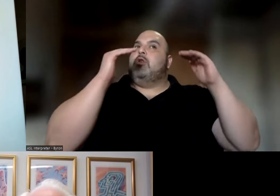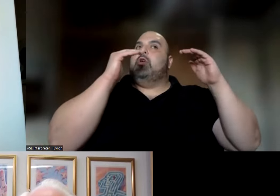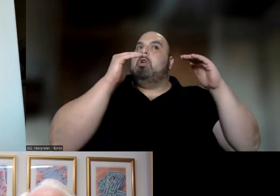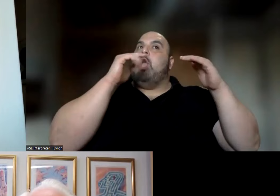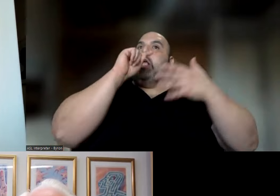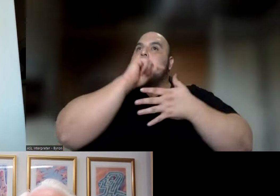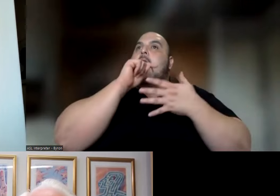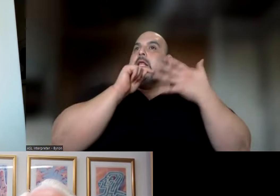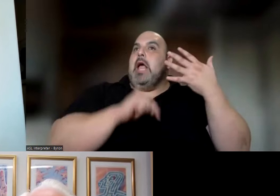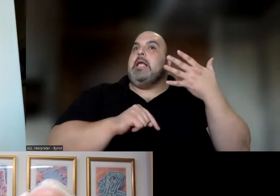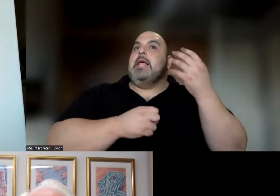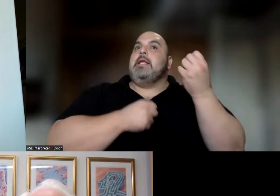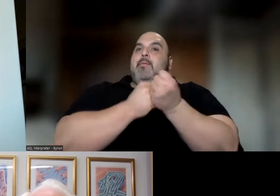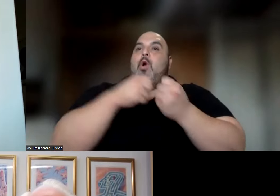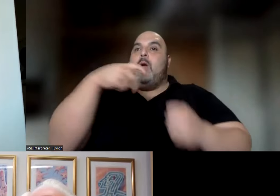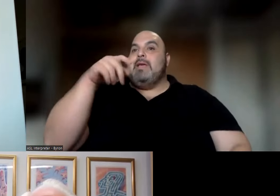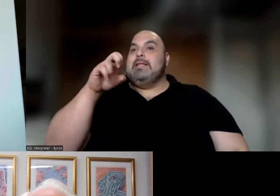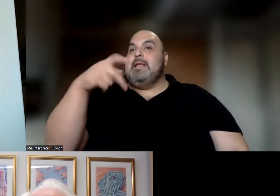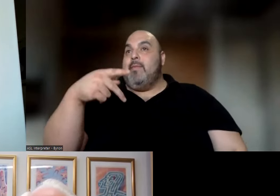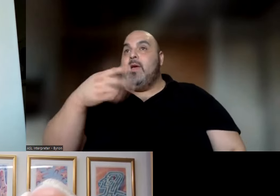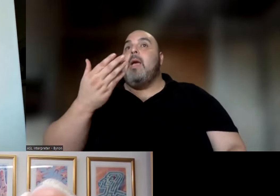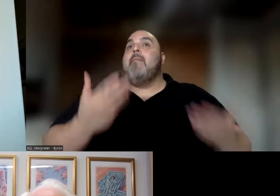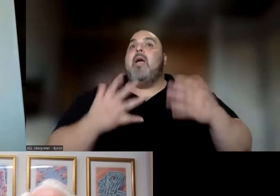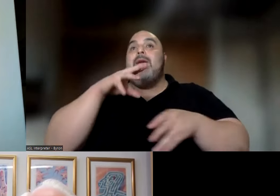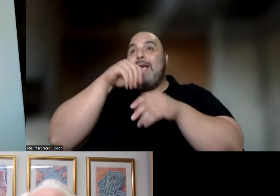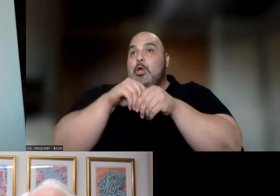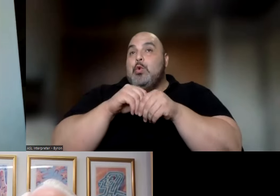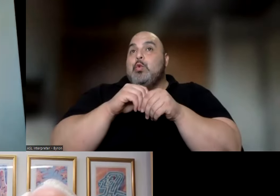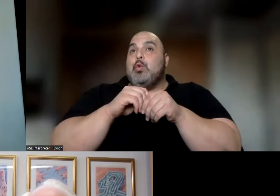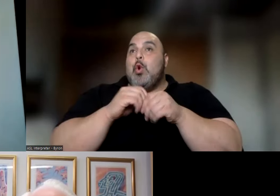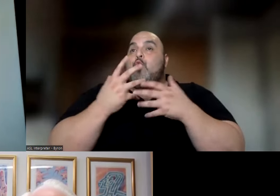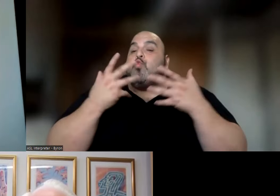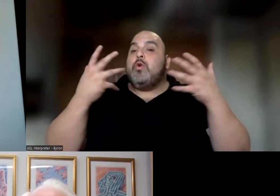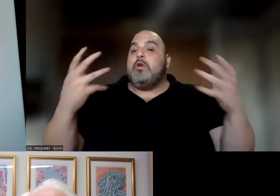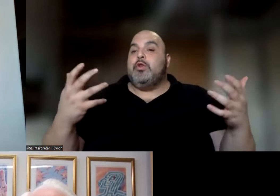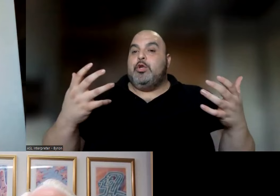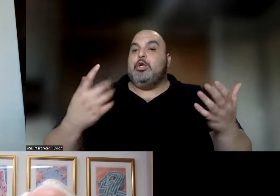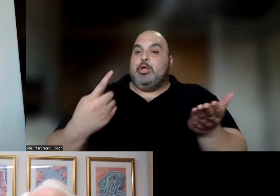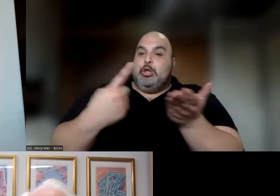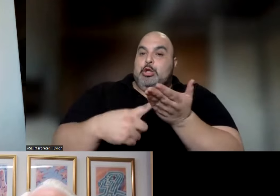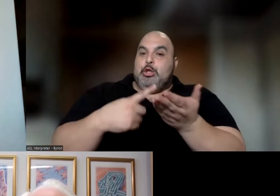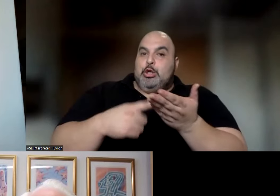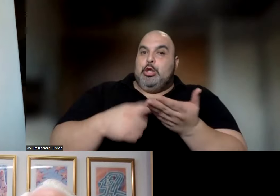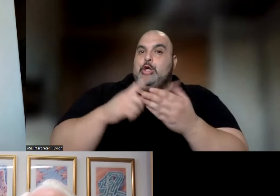of support PCPs might well include a rich sort of discussion around what biomarkers, what